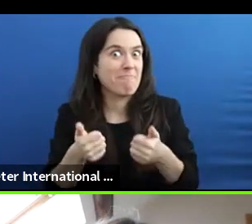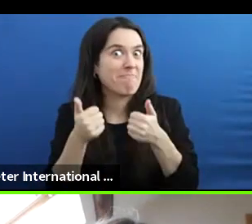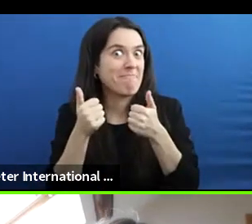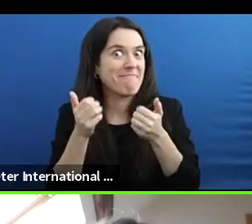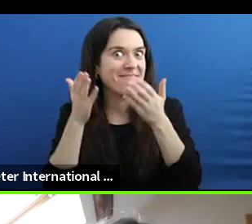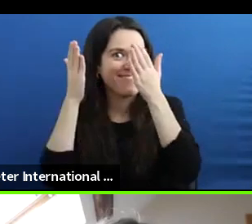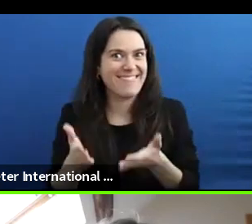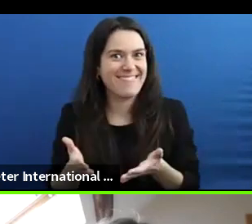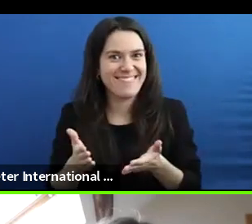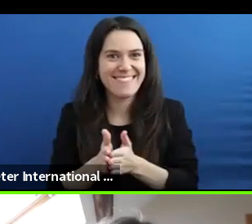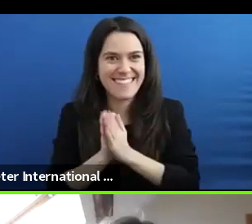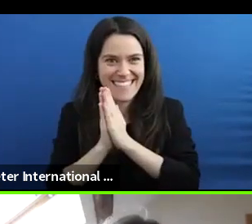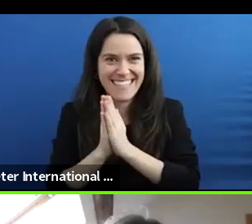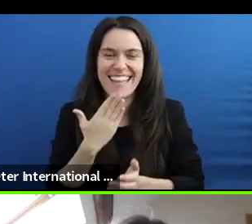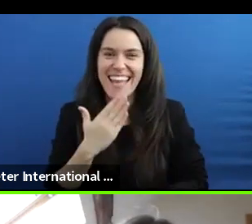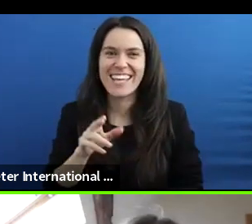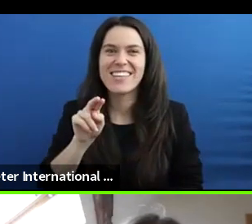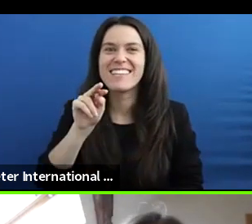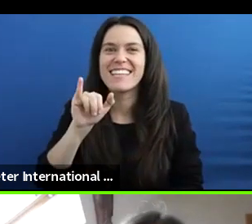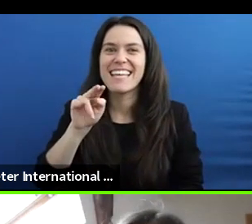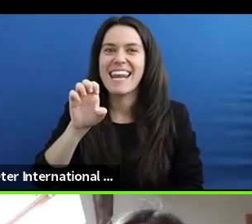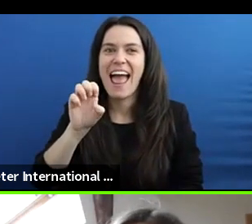Mr. Nienaß, for the statement, the floor is yours.